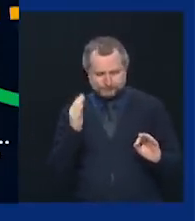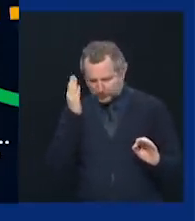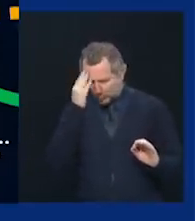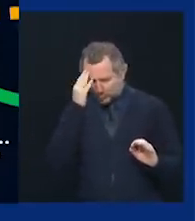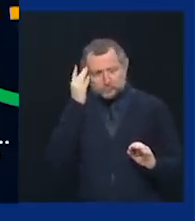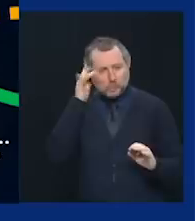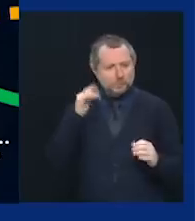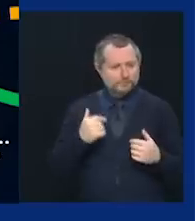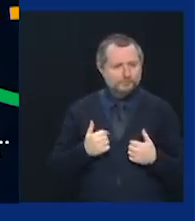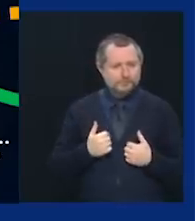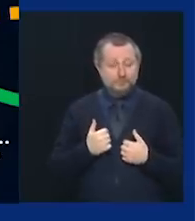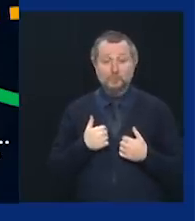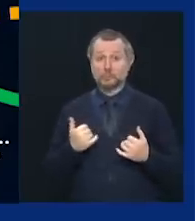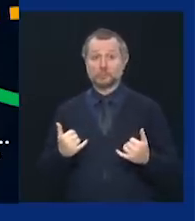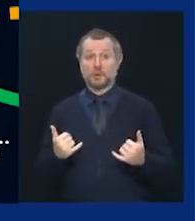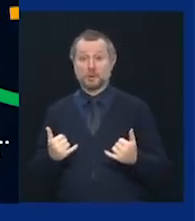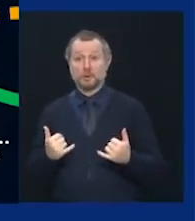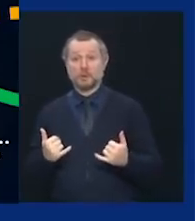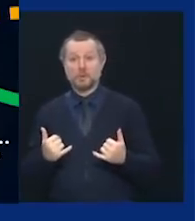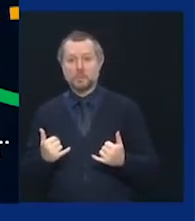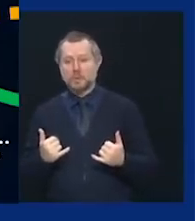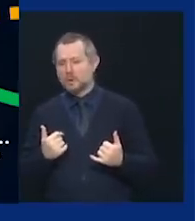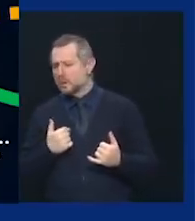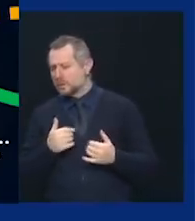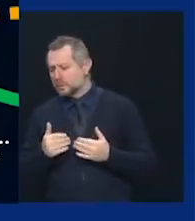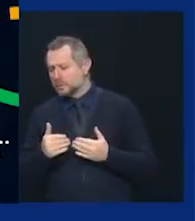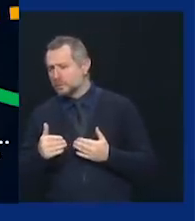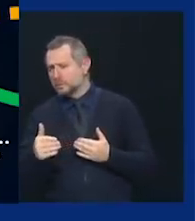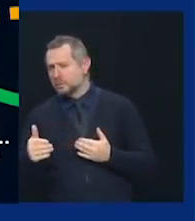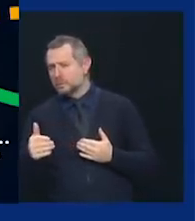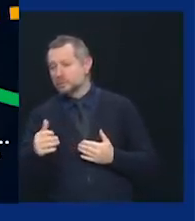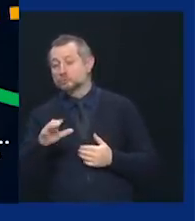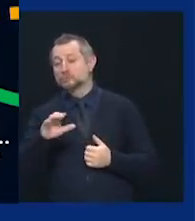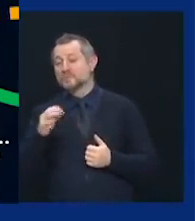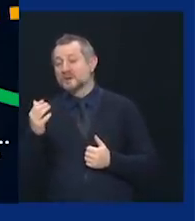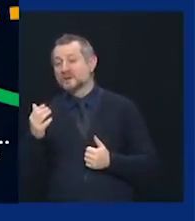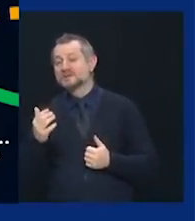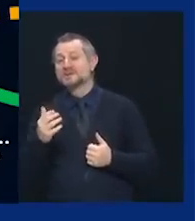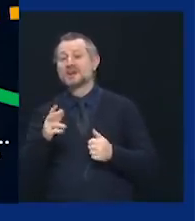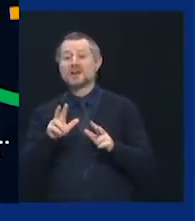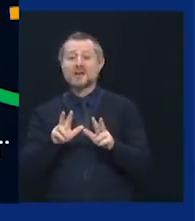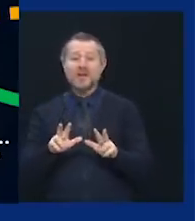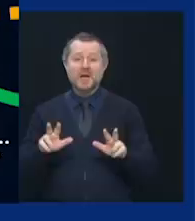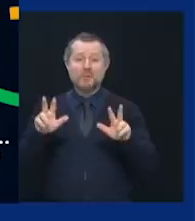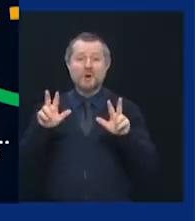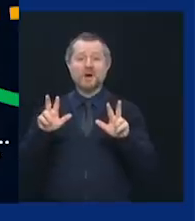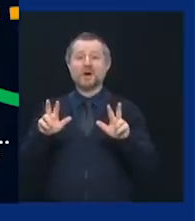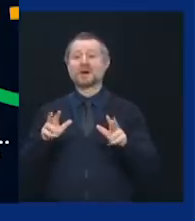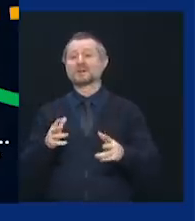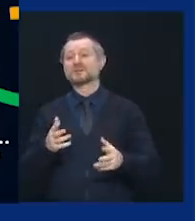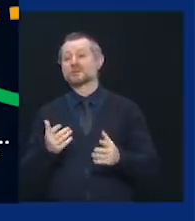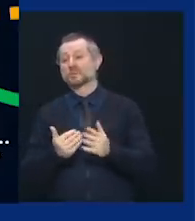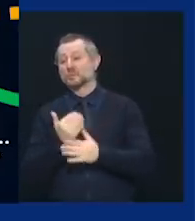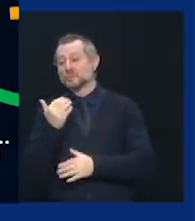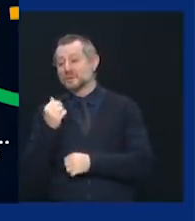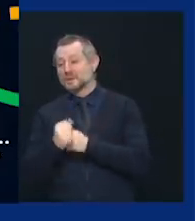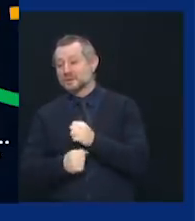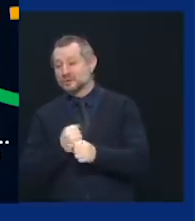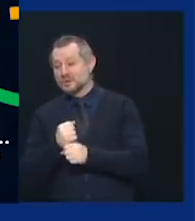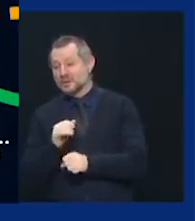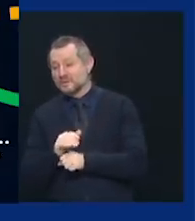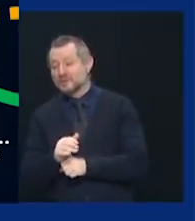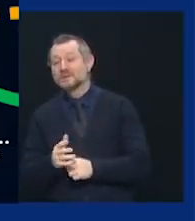is what happens through Christmas and Kwanzaa and Christmas week and New Year's. Do we stay as